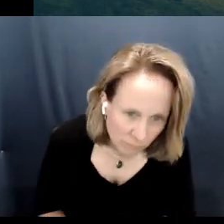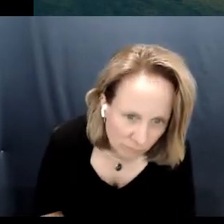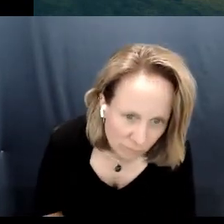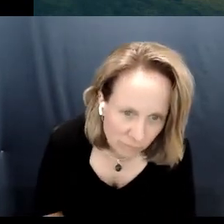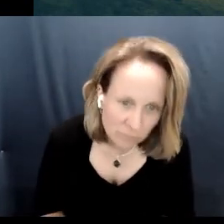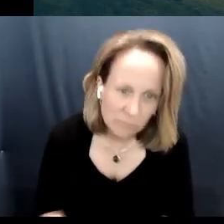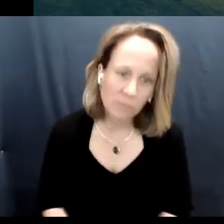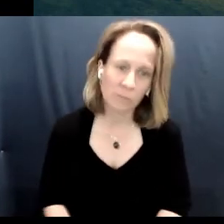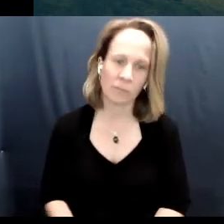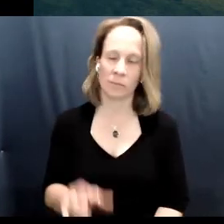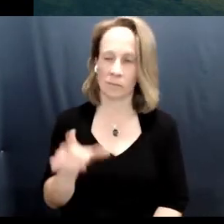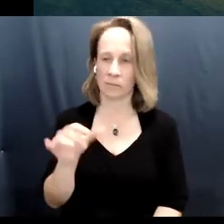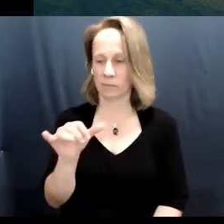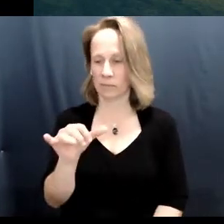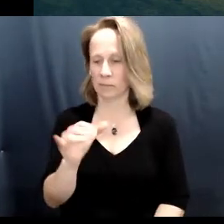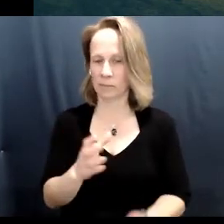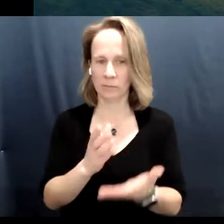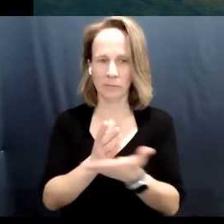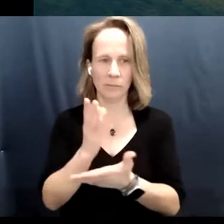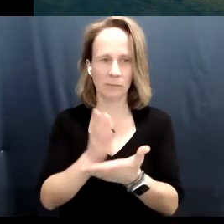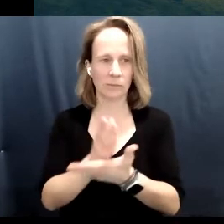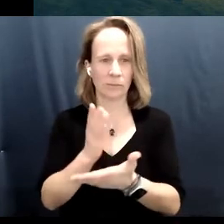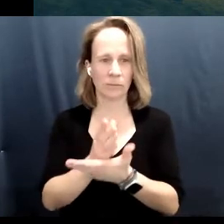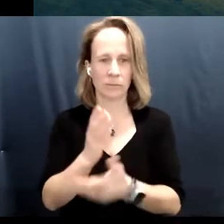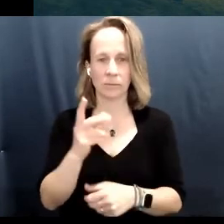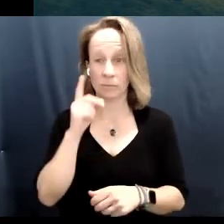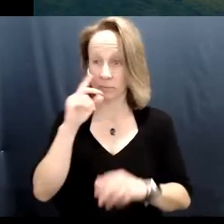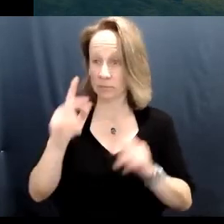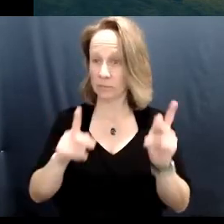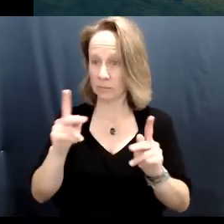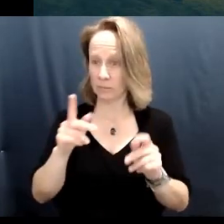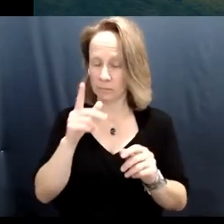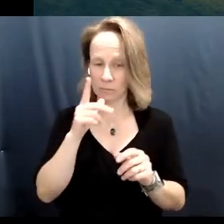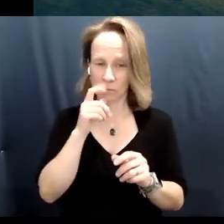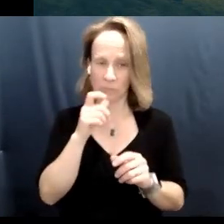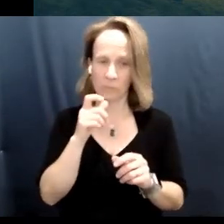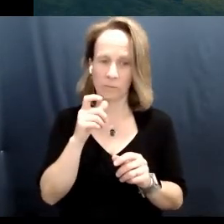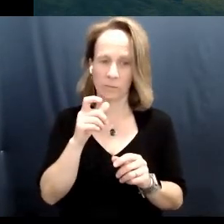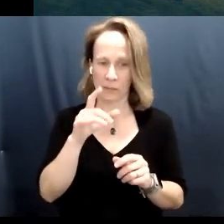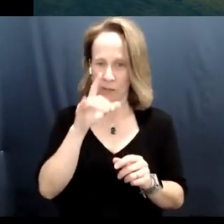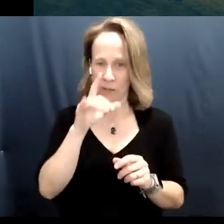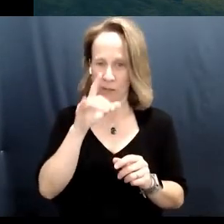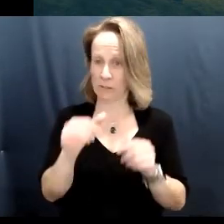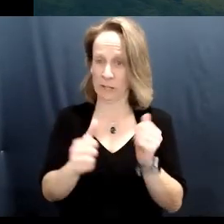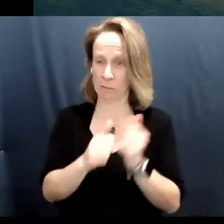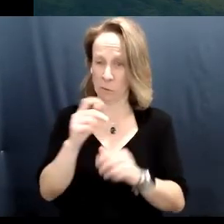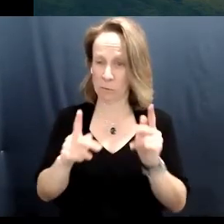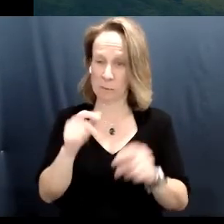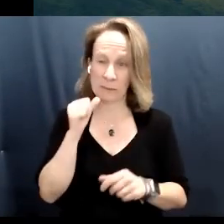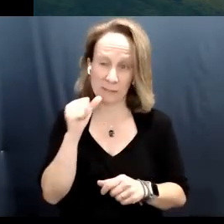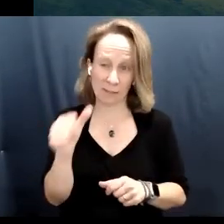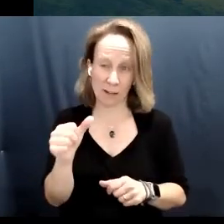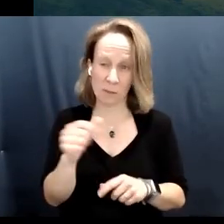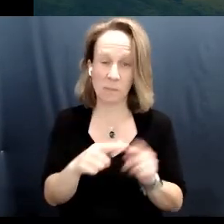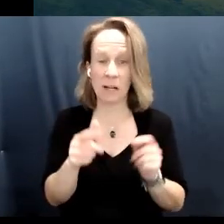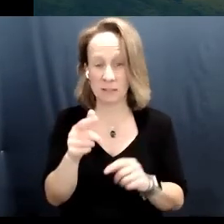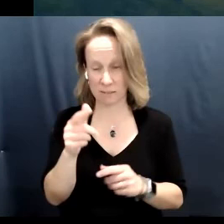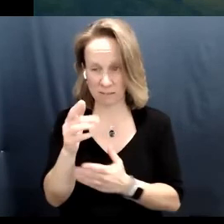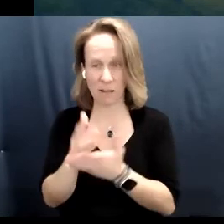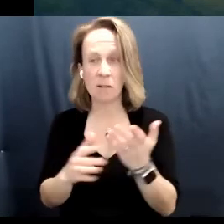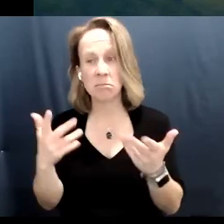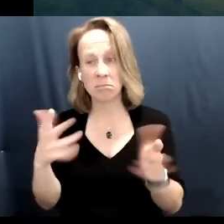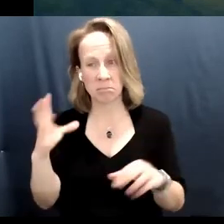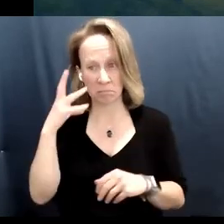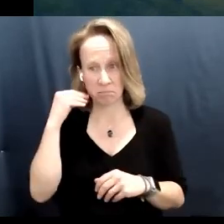All right, so for those who participated, it looks like the majority of us haven't, but there are a couple of us that have. So if you